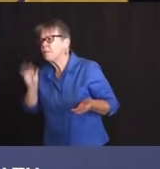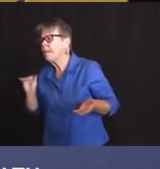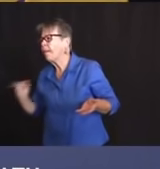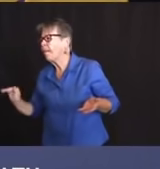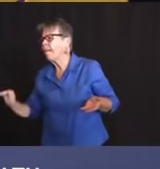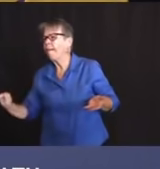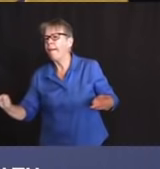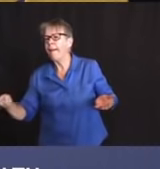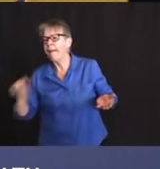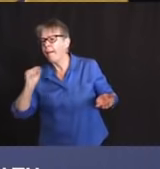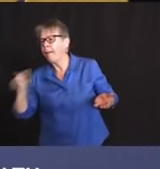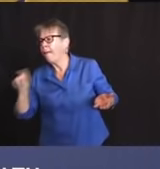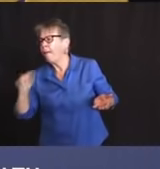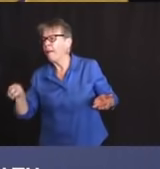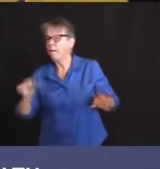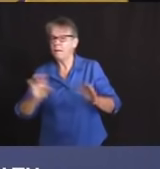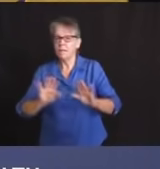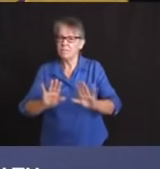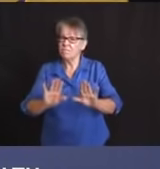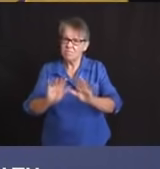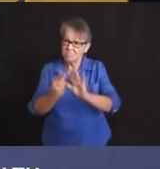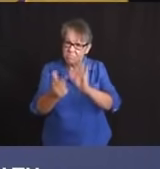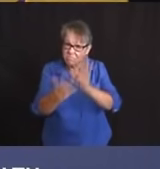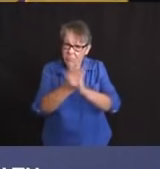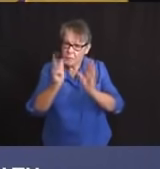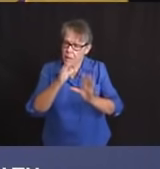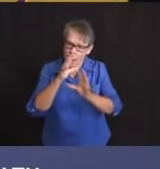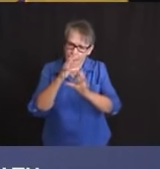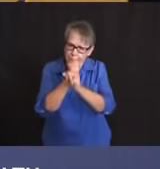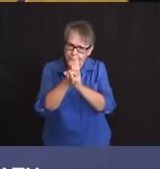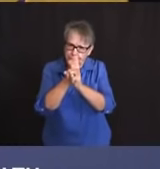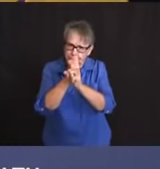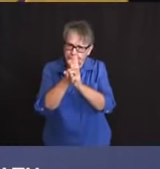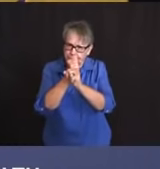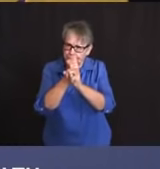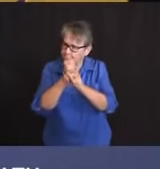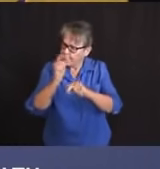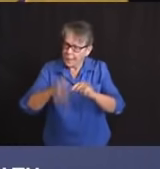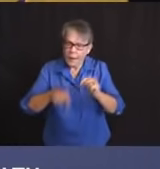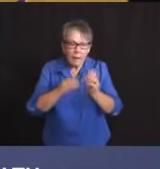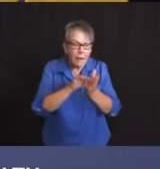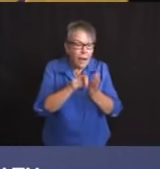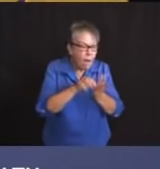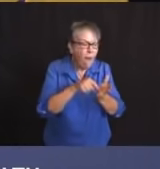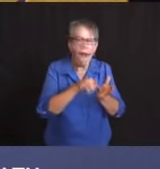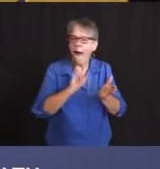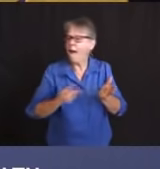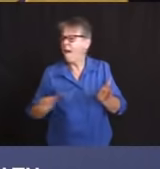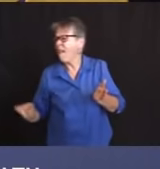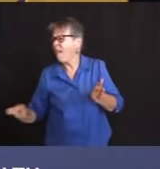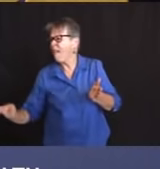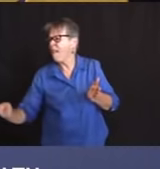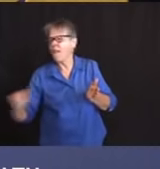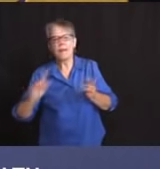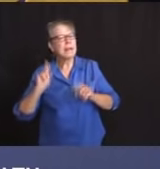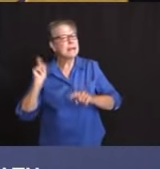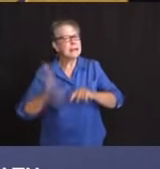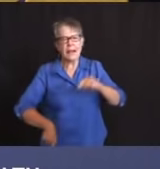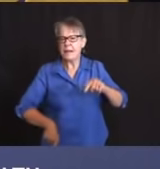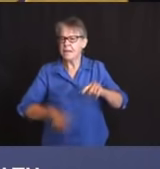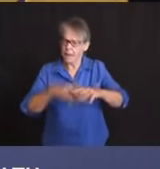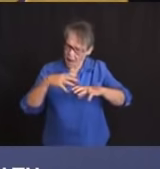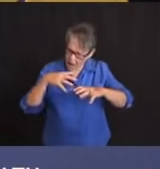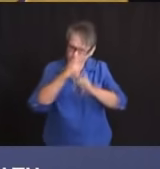I've got you. I'm good with that. Let's go. Thank you. Dan, you follow up with Nikita afterwards if you want to. Hi, thank you for your time. My name's Matt. I'm with